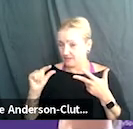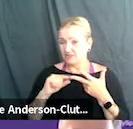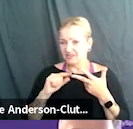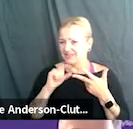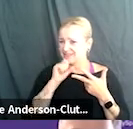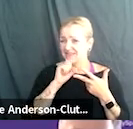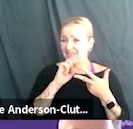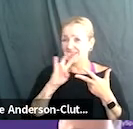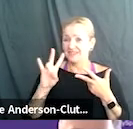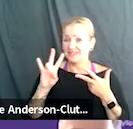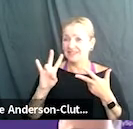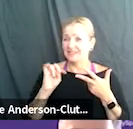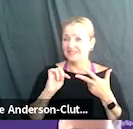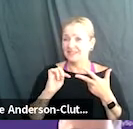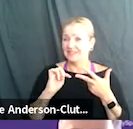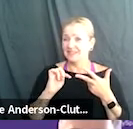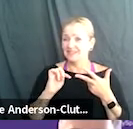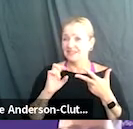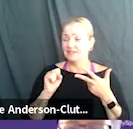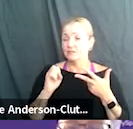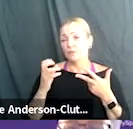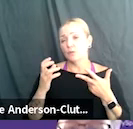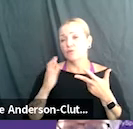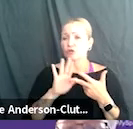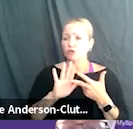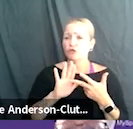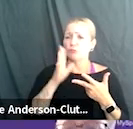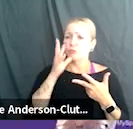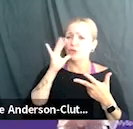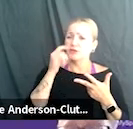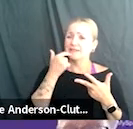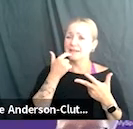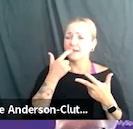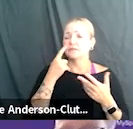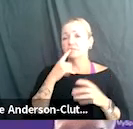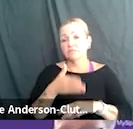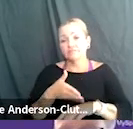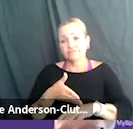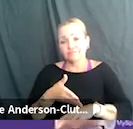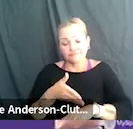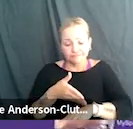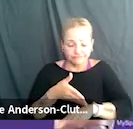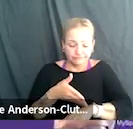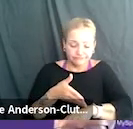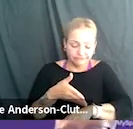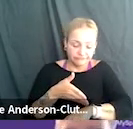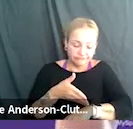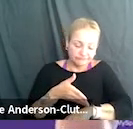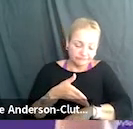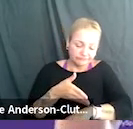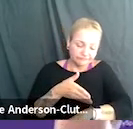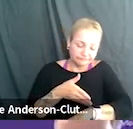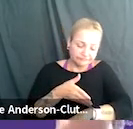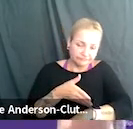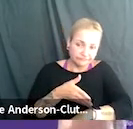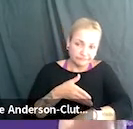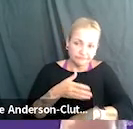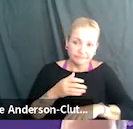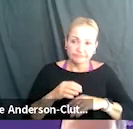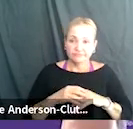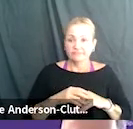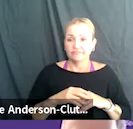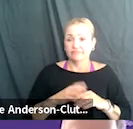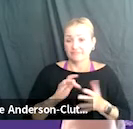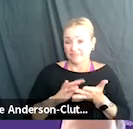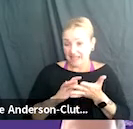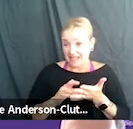mother has said recently, she's making slow and steady gains, but again, over a period of 8 or 9 months, I don't know whether that would have happened anyway, and whether or